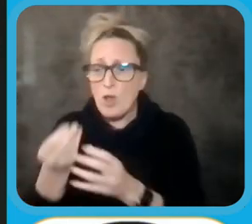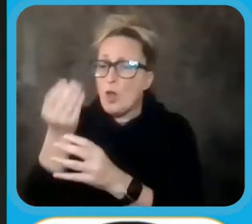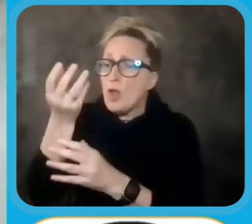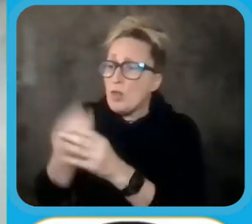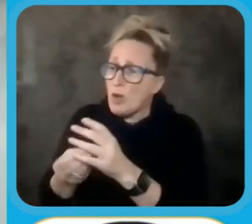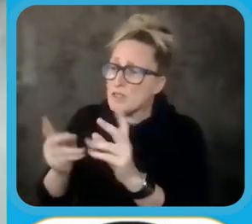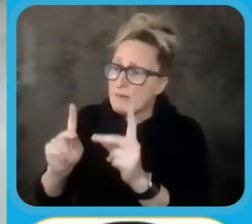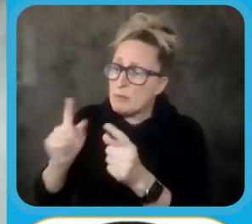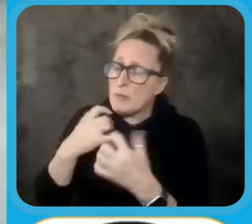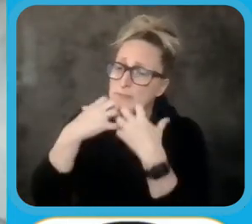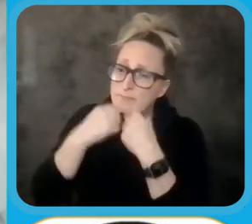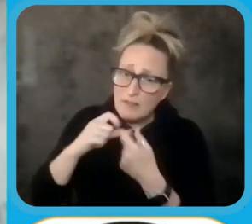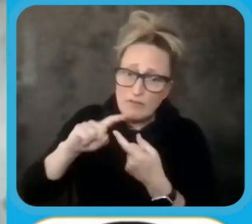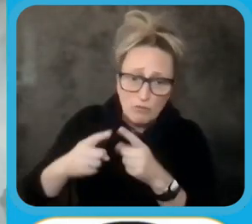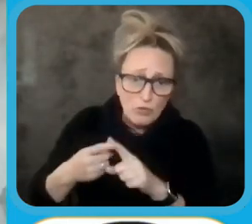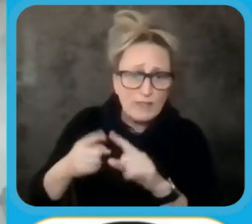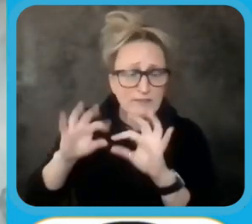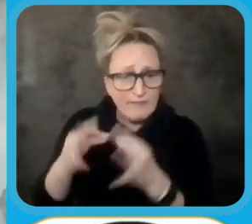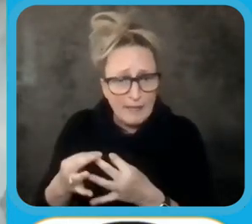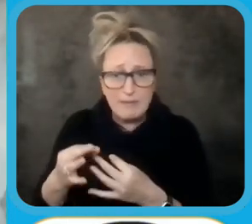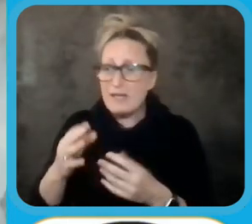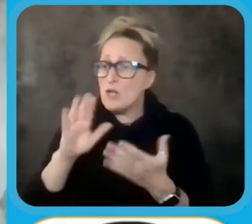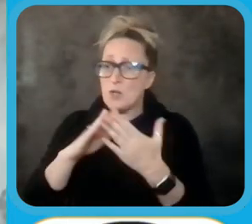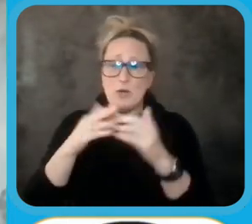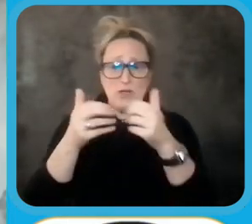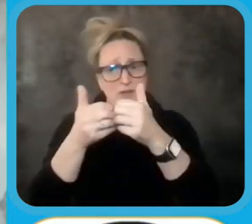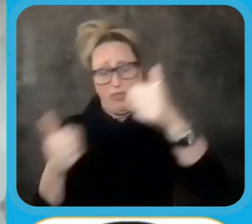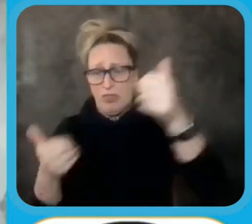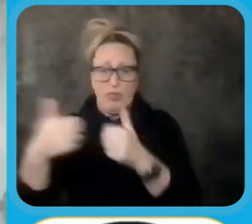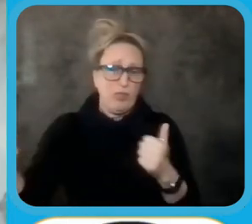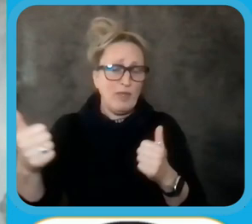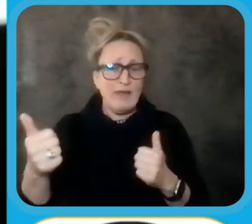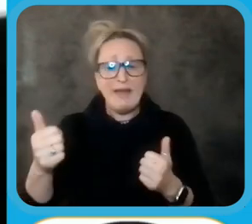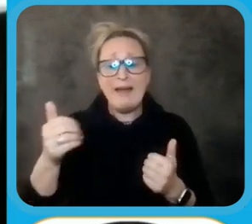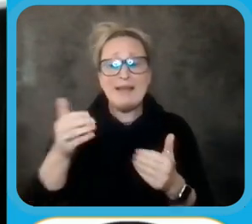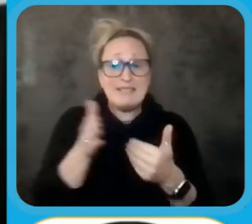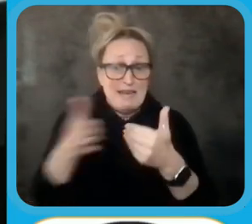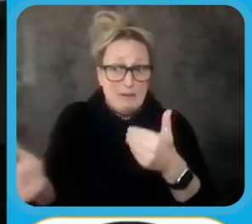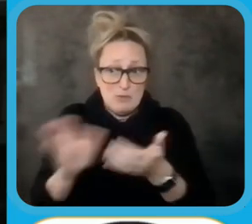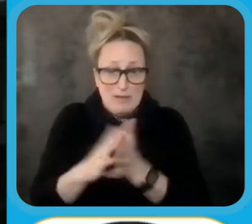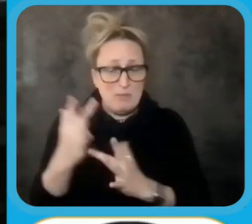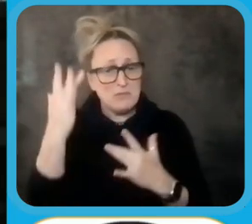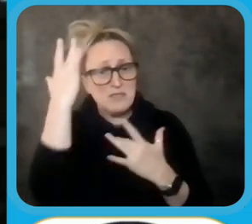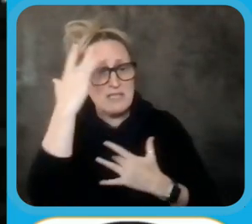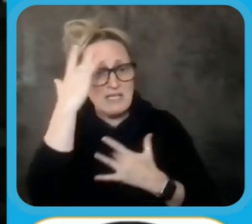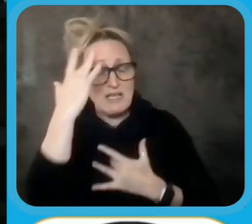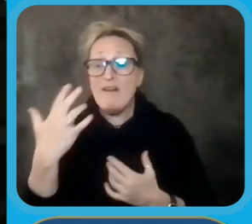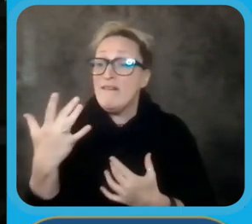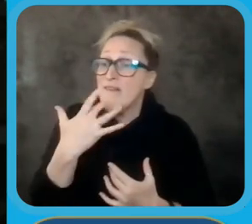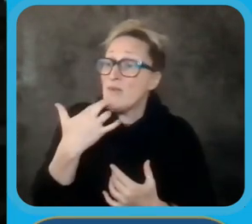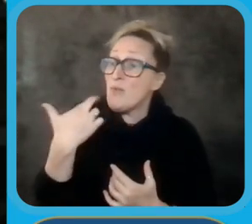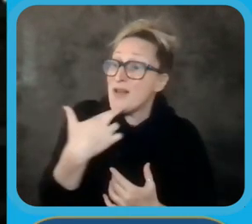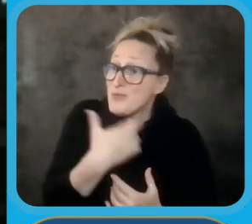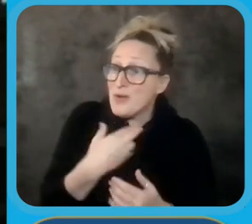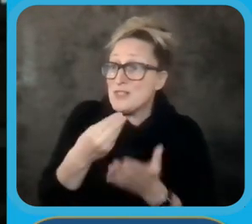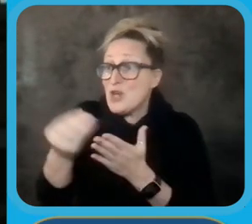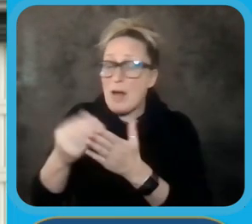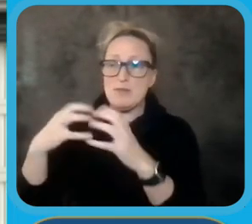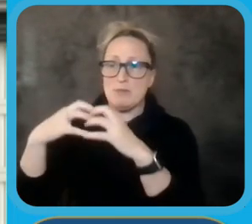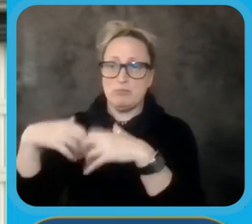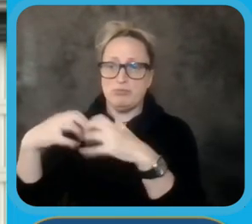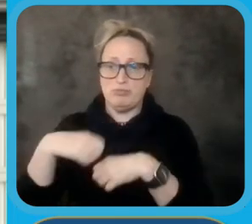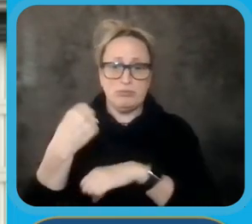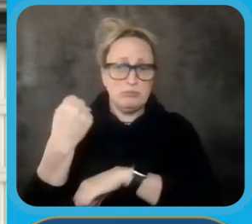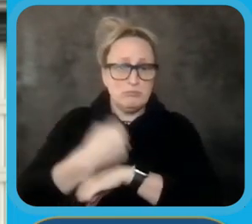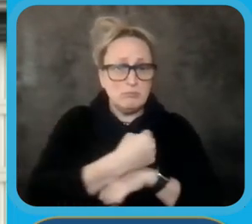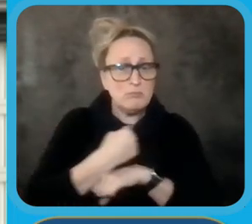ones. Communities were torn apart as neighbors got sick. Favorite restaurants and shops went under. The